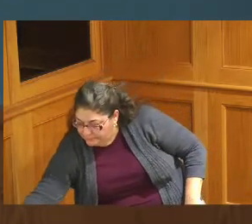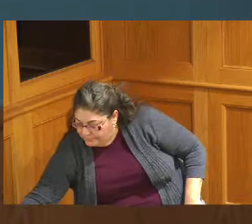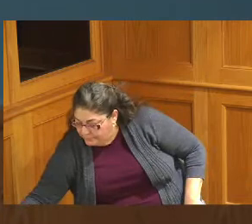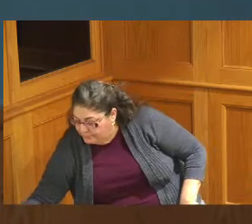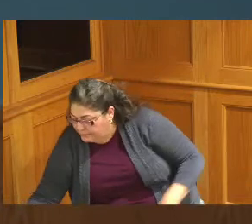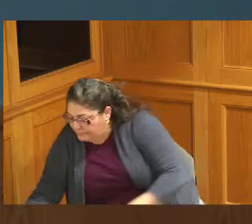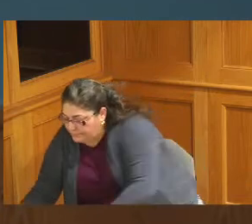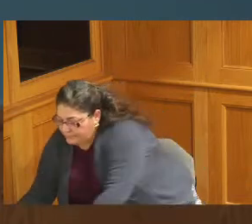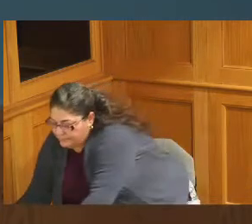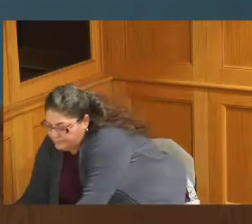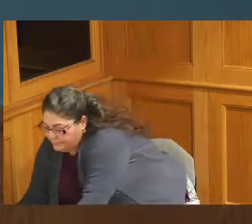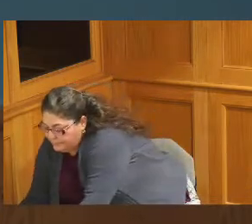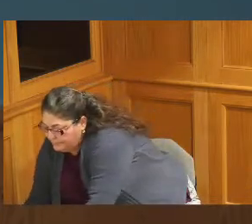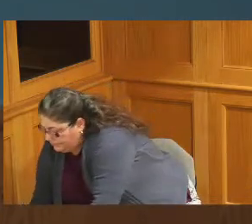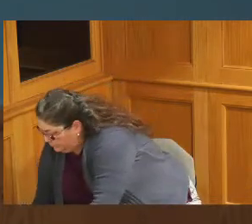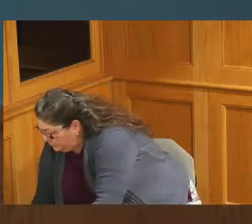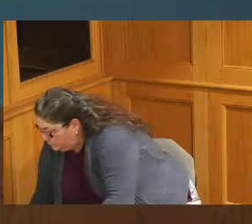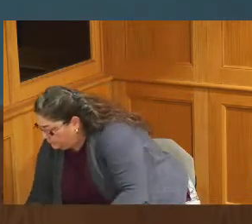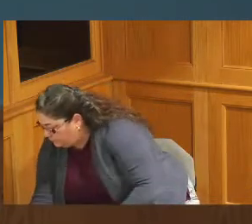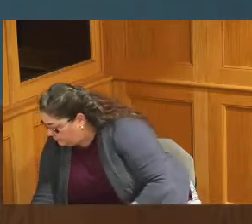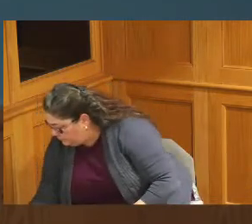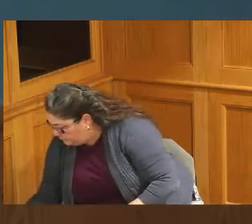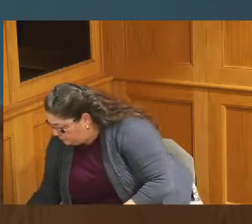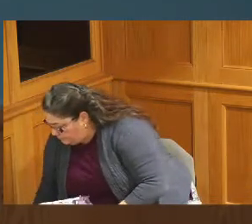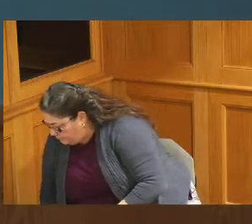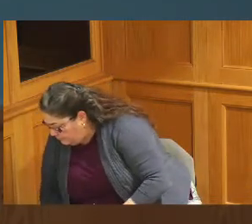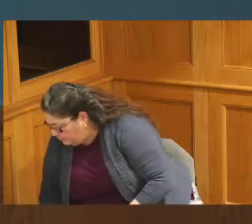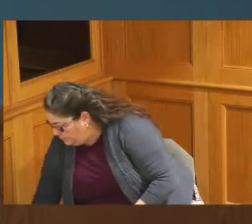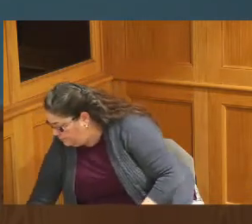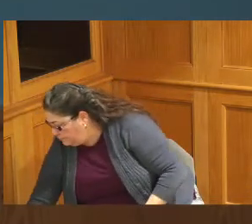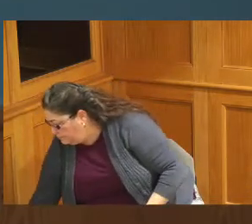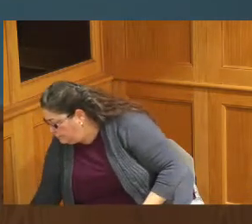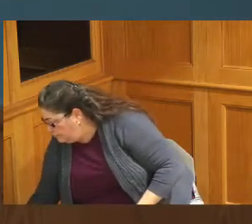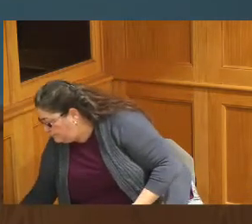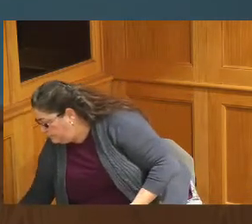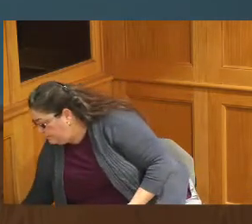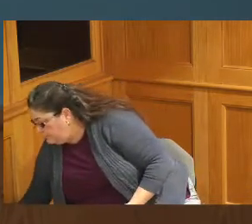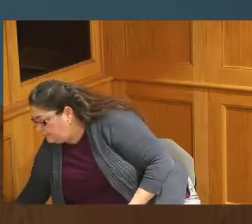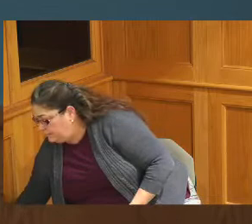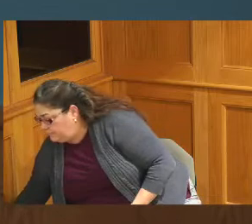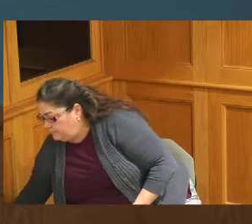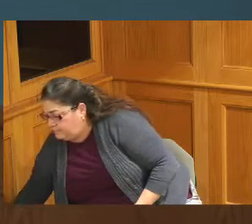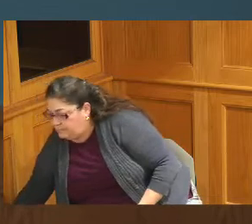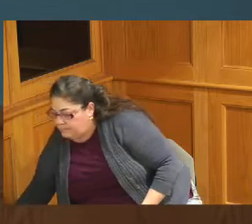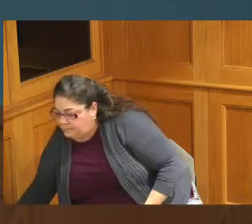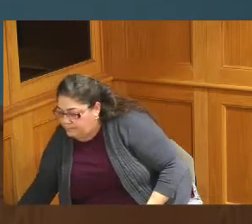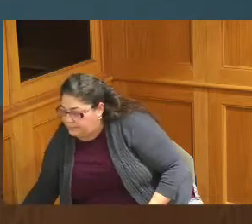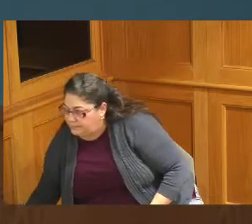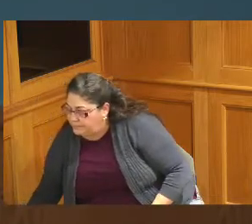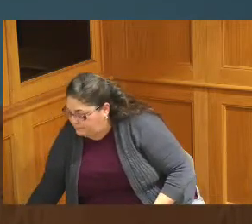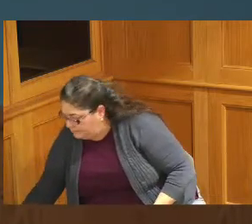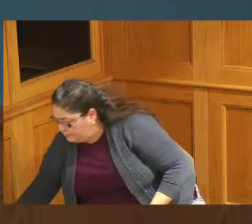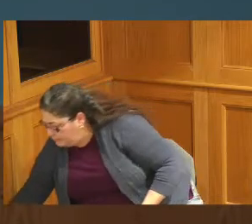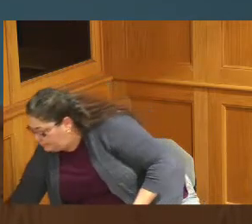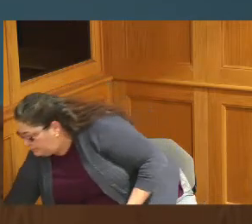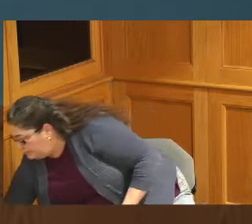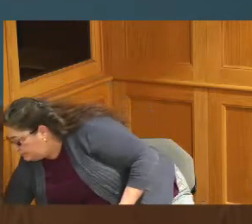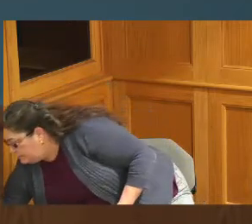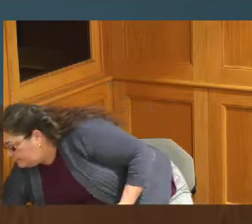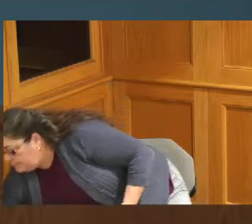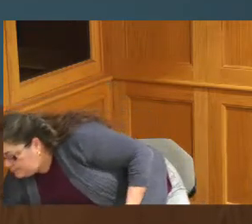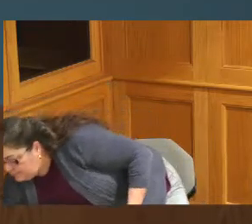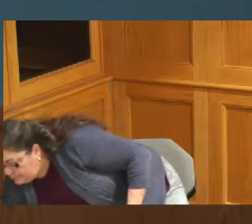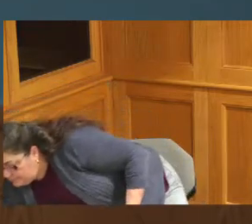you're out in the Alloy building, you're connected to us. So we want to have a little more connectivity so